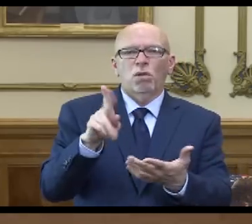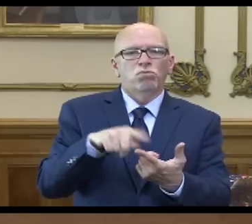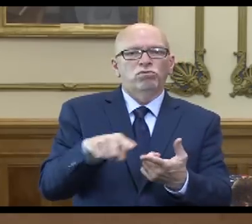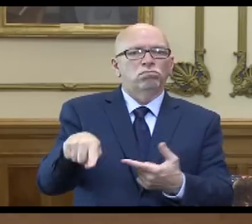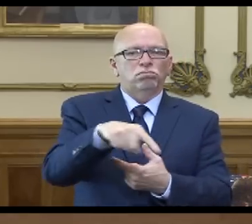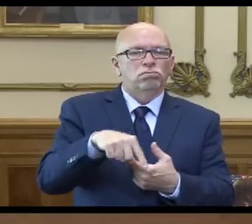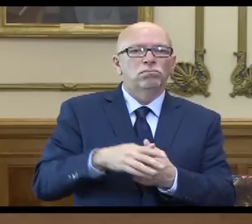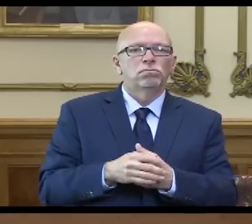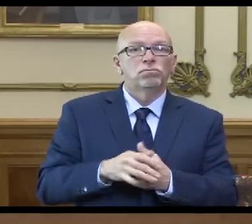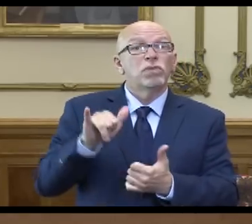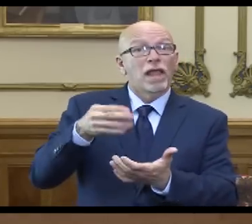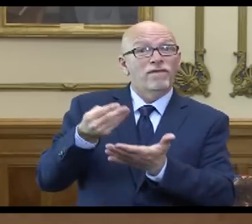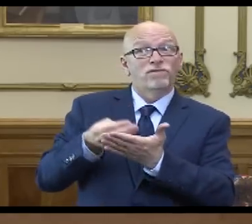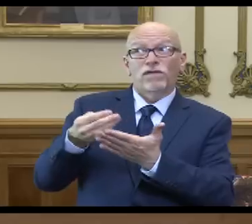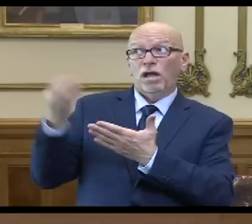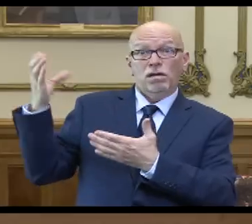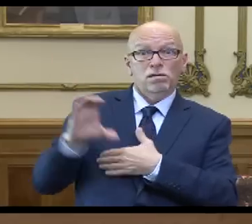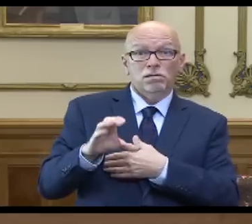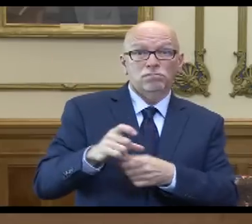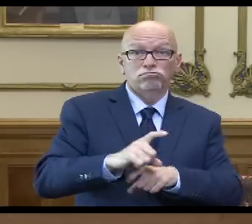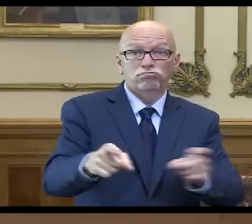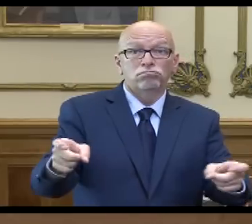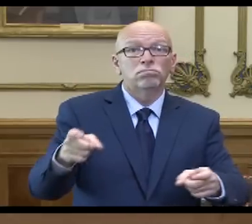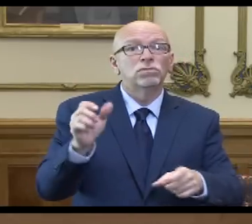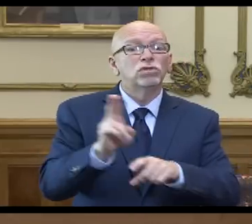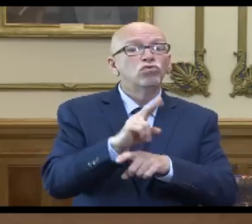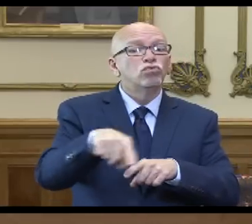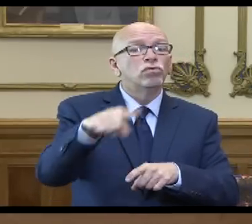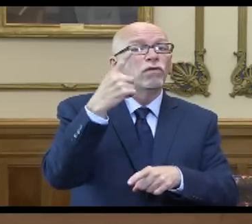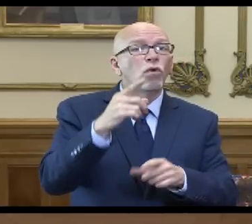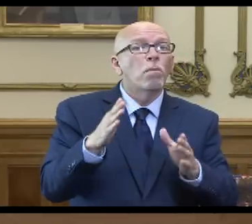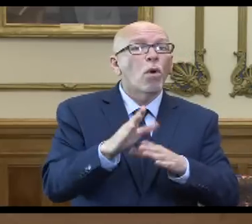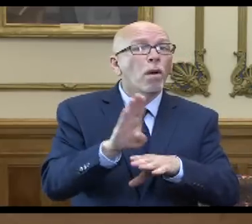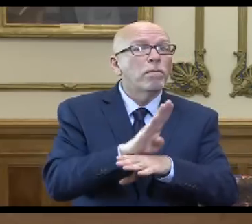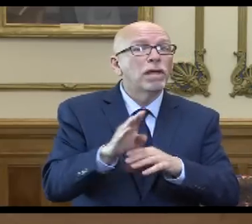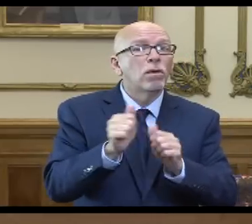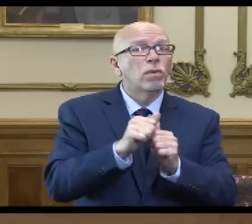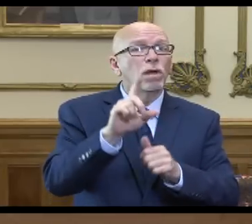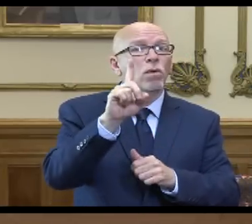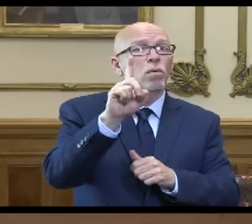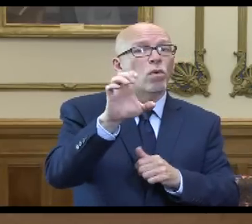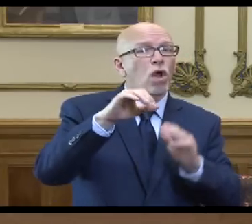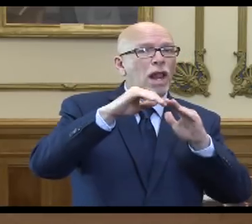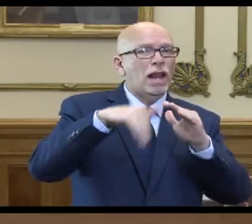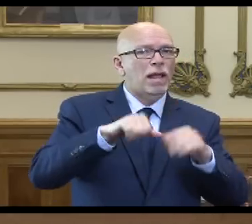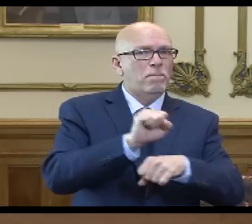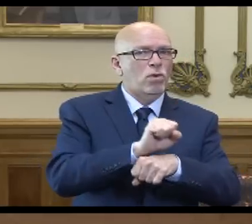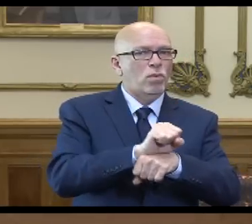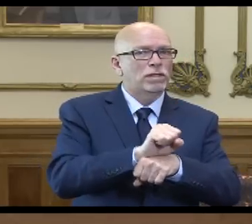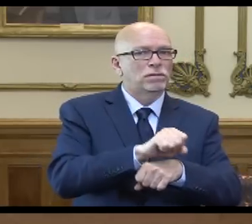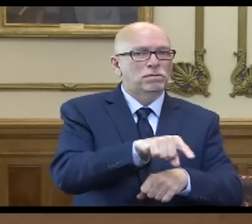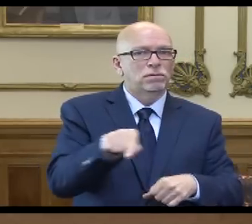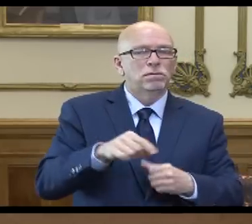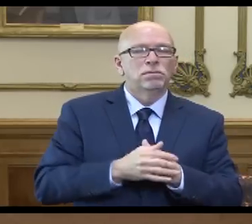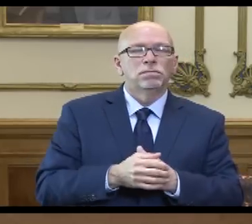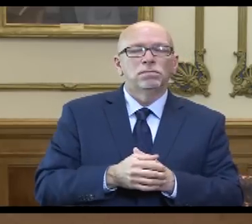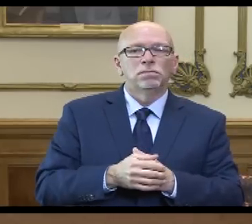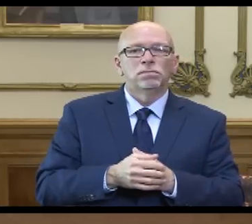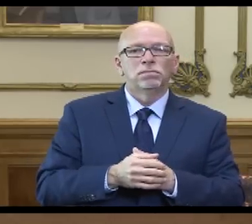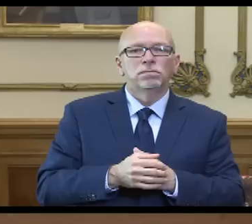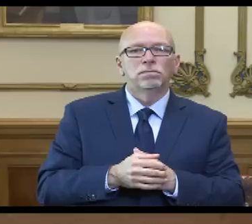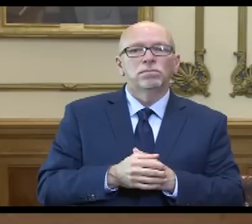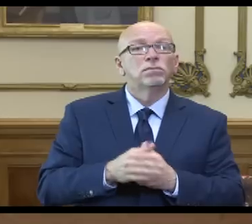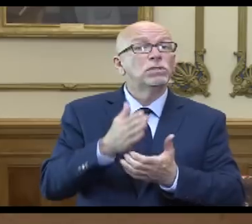These funding streams can be used by small businesses with 100 or fewer employees, and